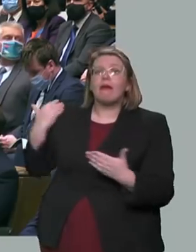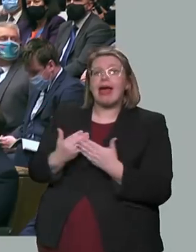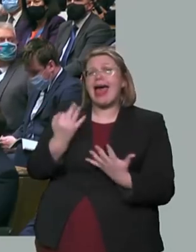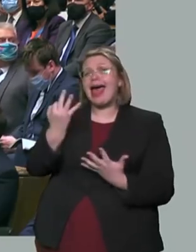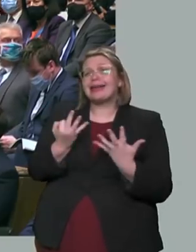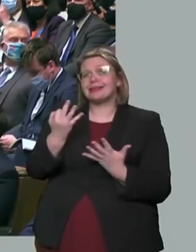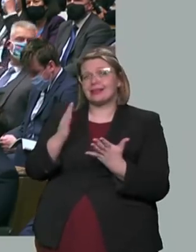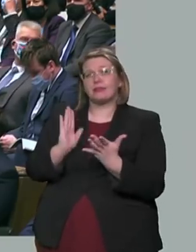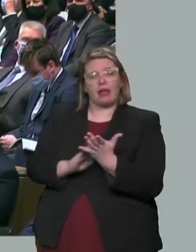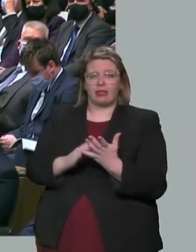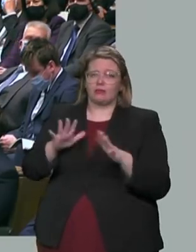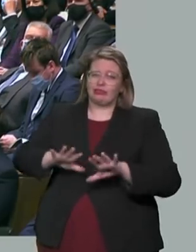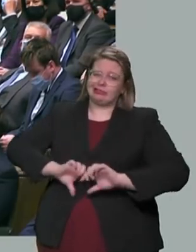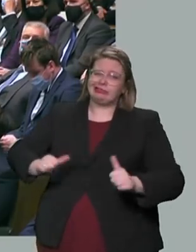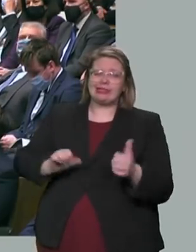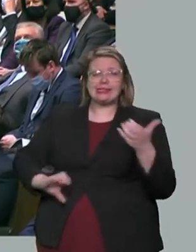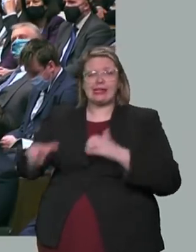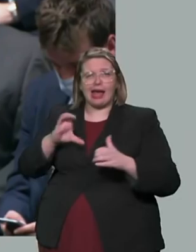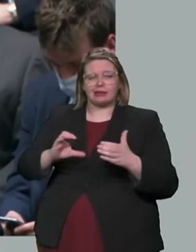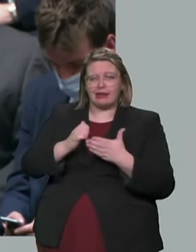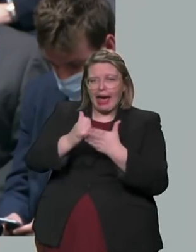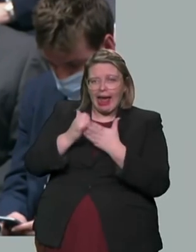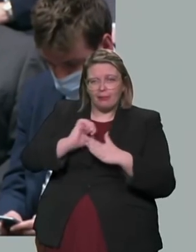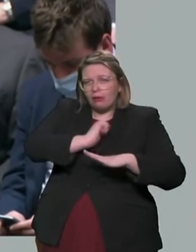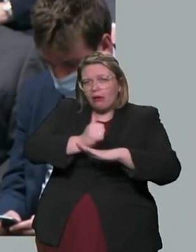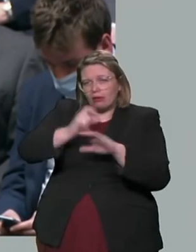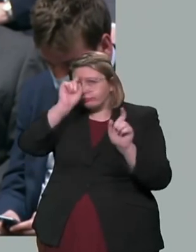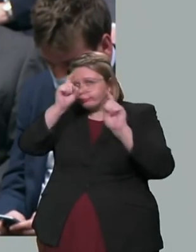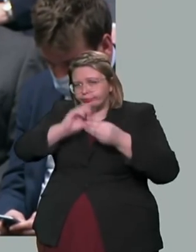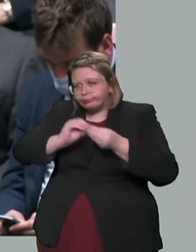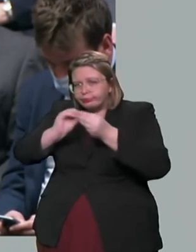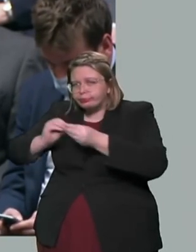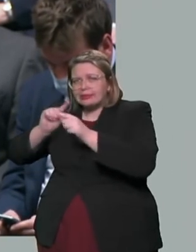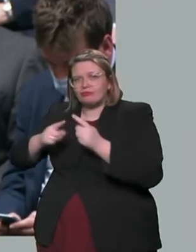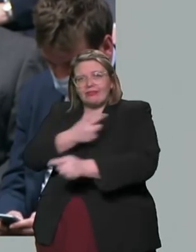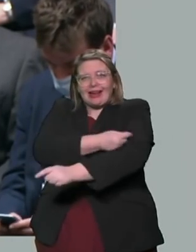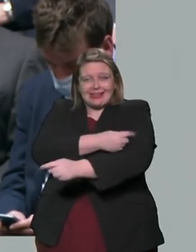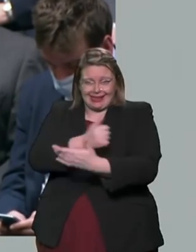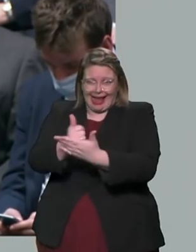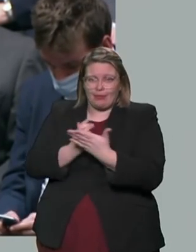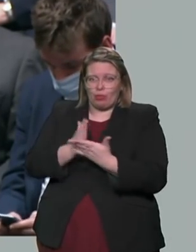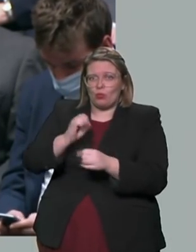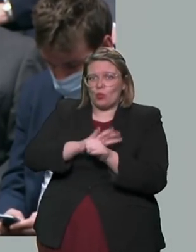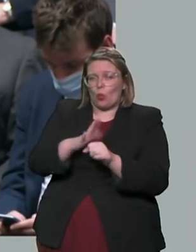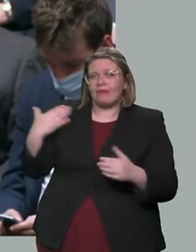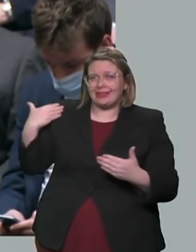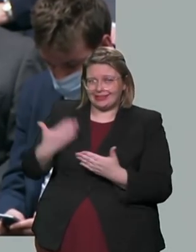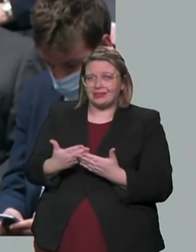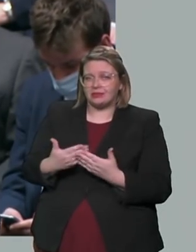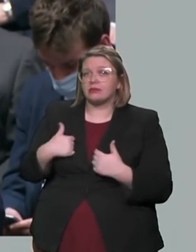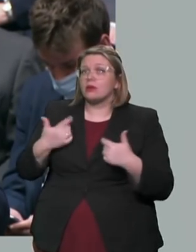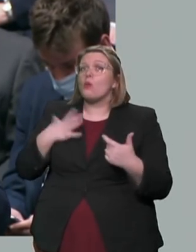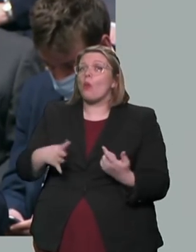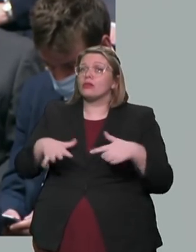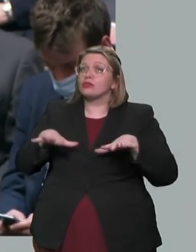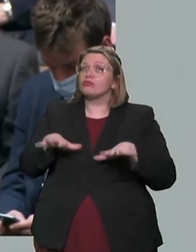responsible for the design and the manufacture of many of the vaccines that have kept us safe during this pandemic. BEIS's focus on making the UK the best place